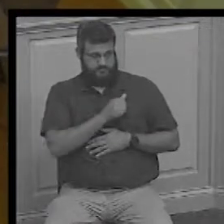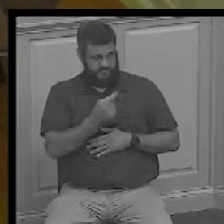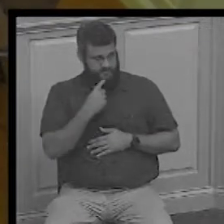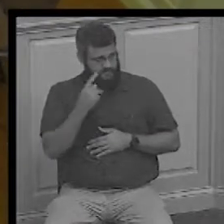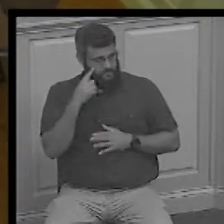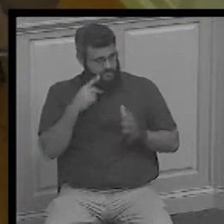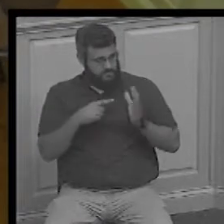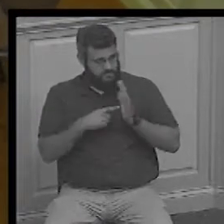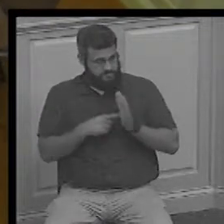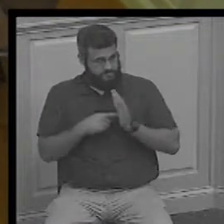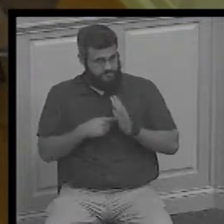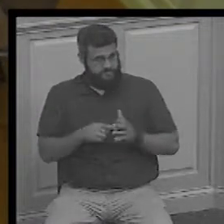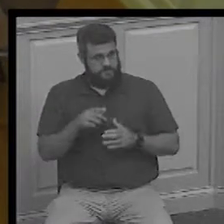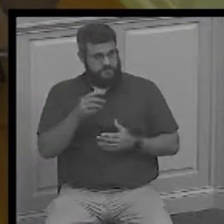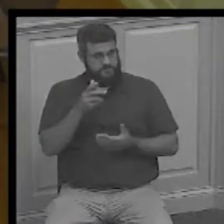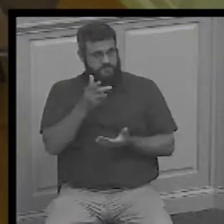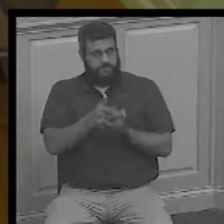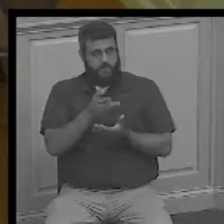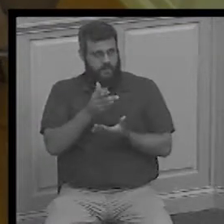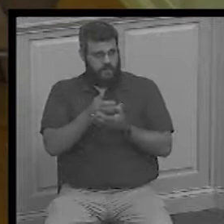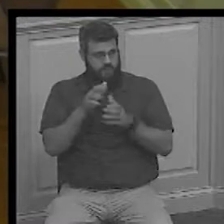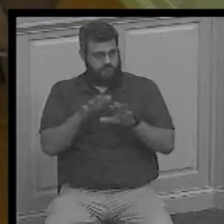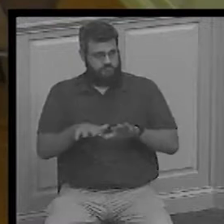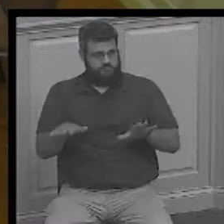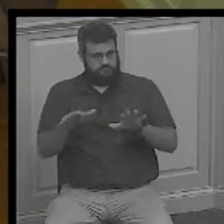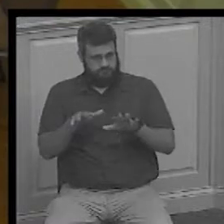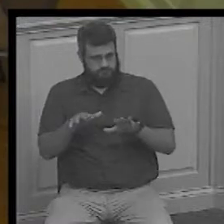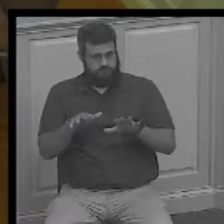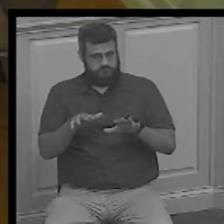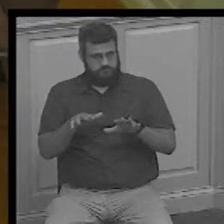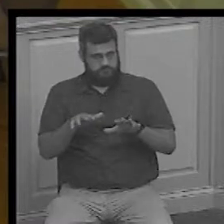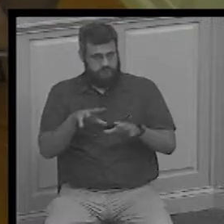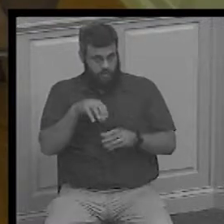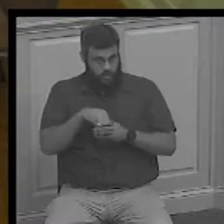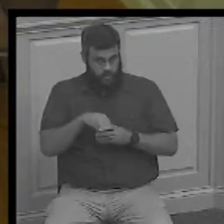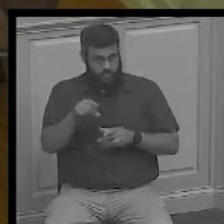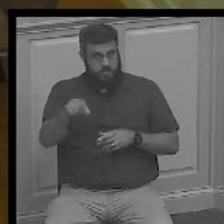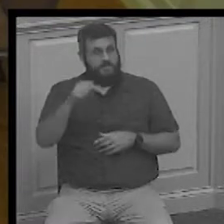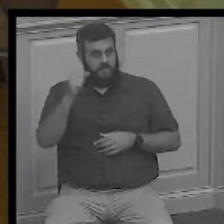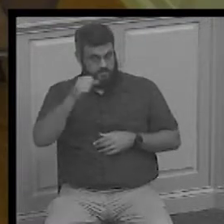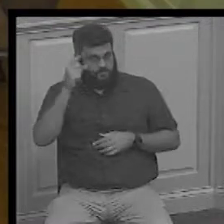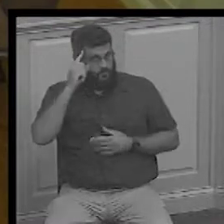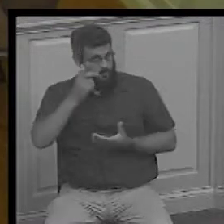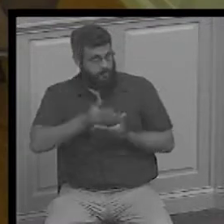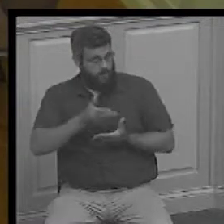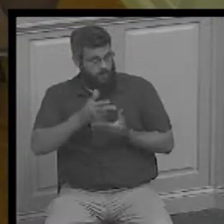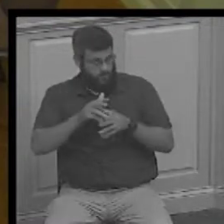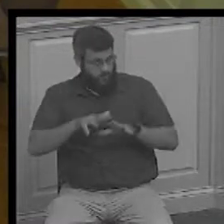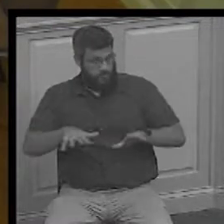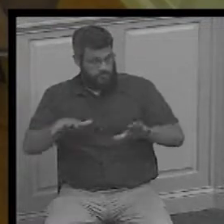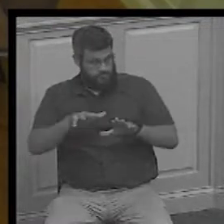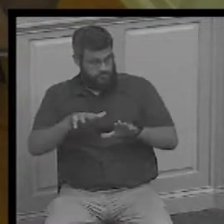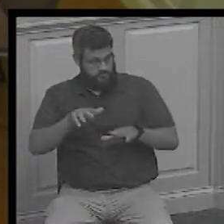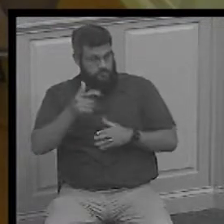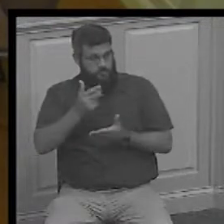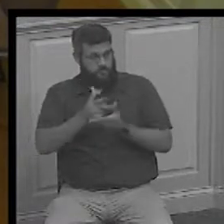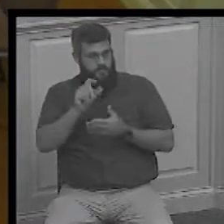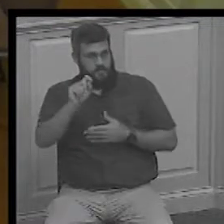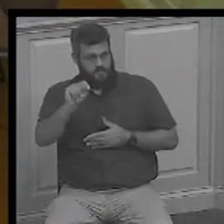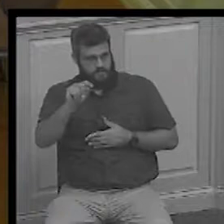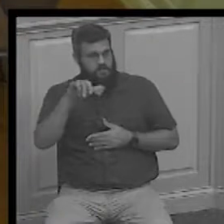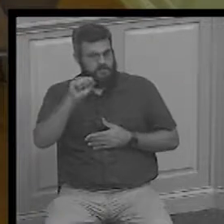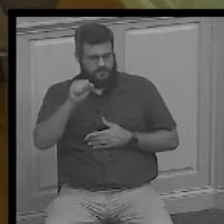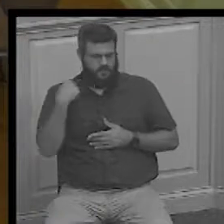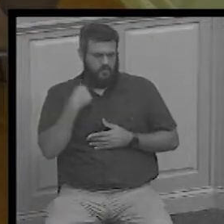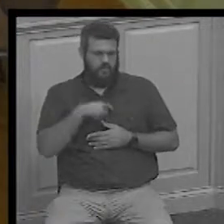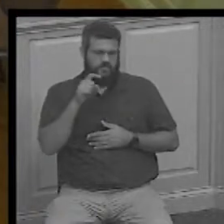the parking lot example you just gave us? It is in here for that. For parking lots it is, and I should have said that. We